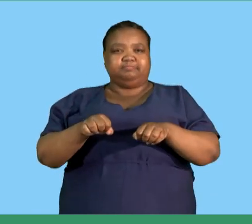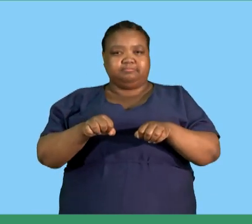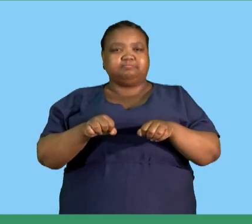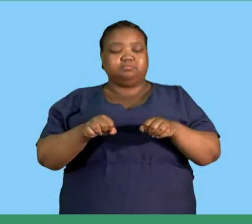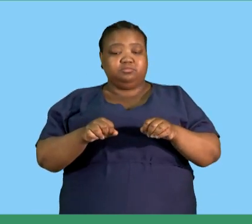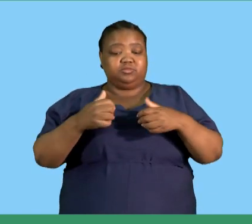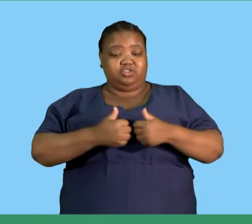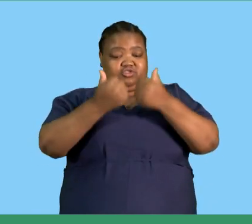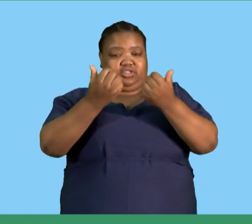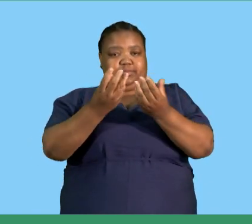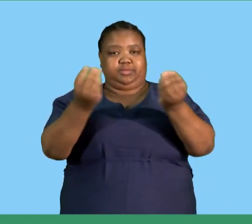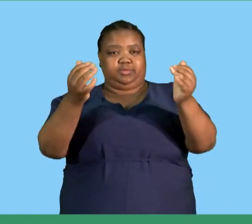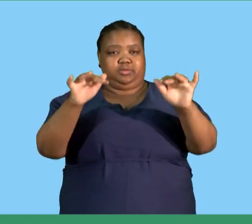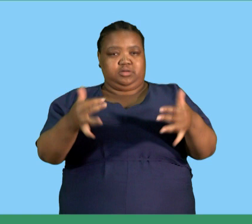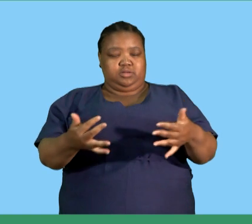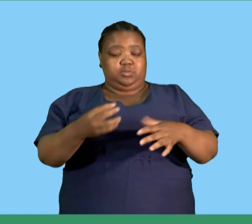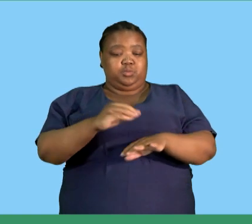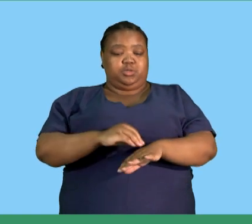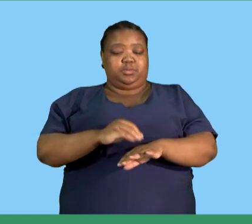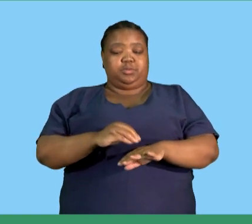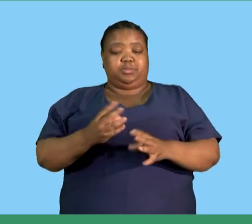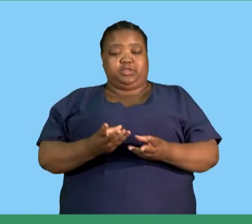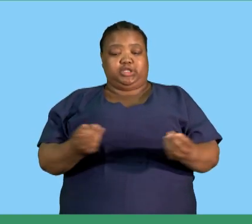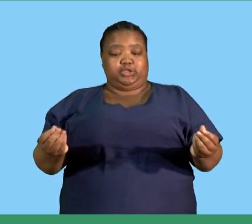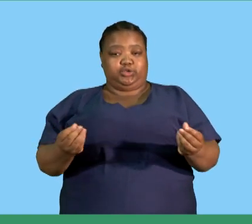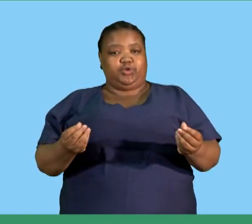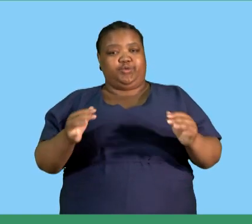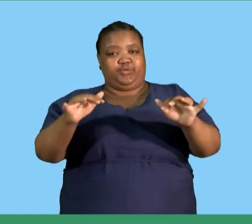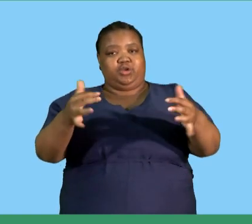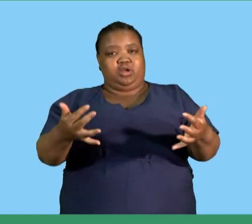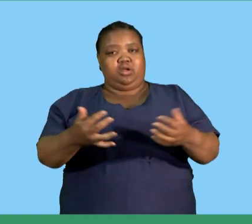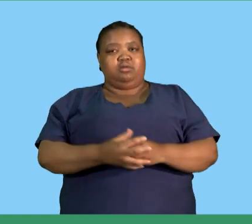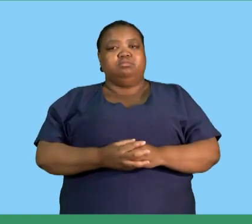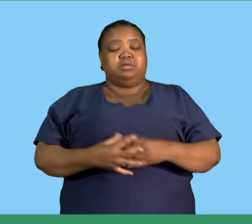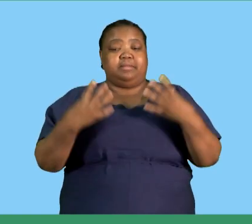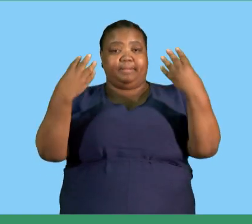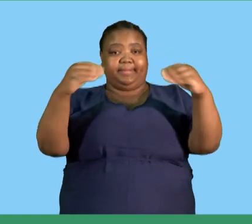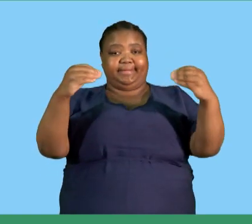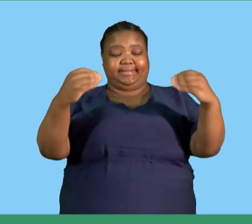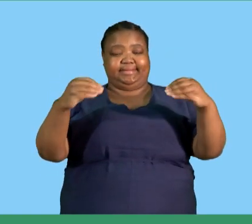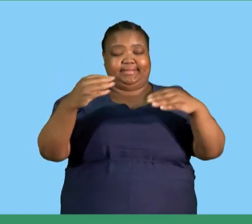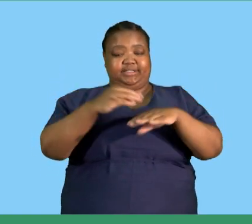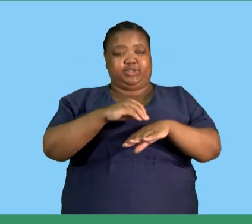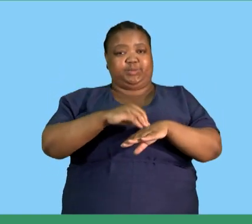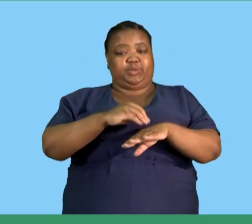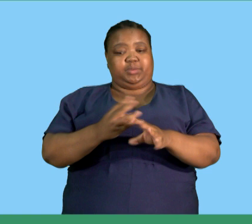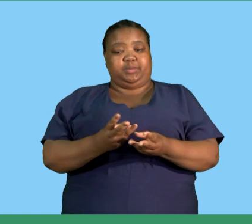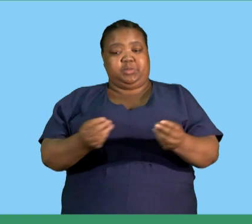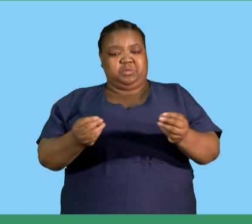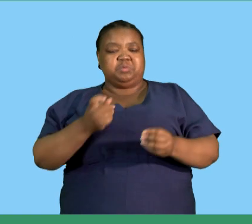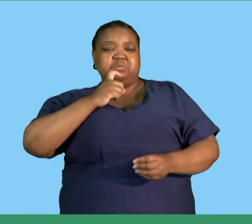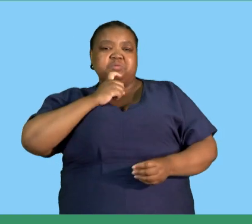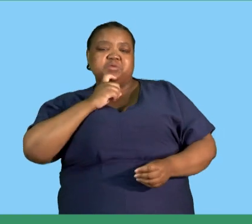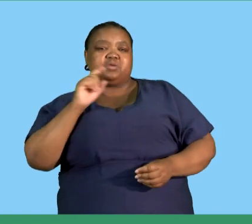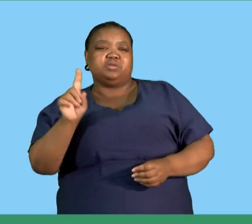challenge. Problem solving technique, this is a method that we use to solve complex